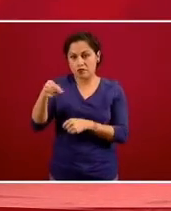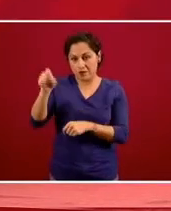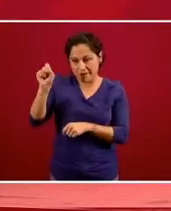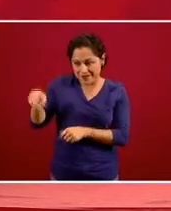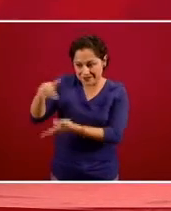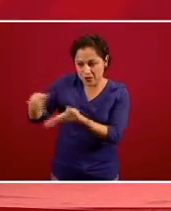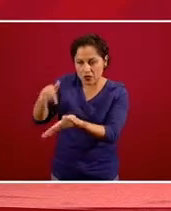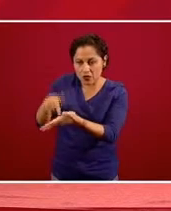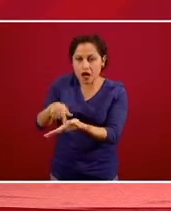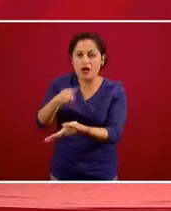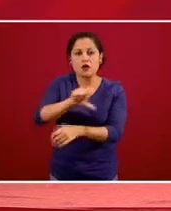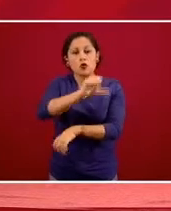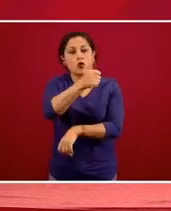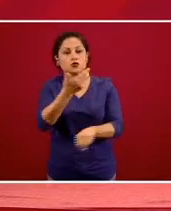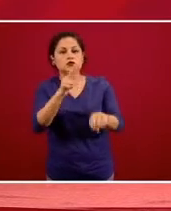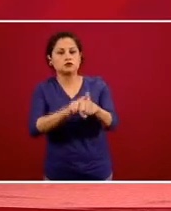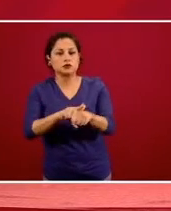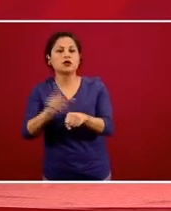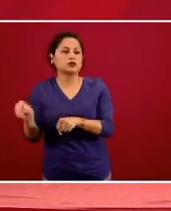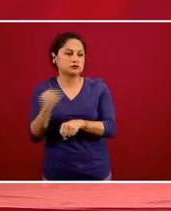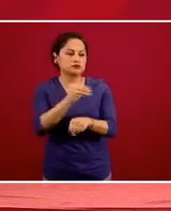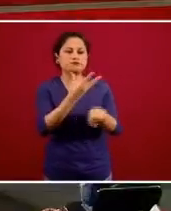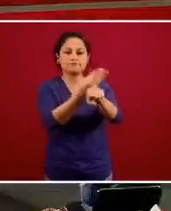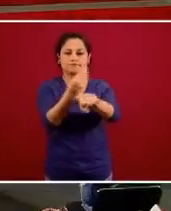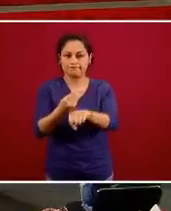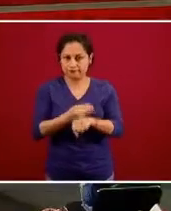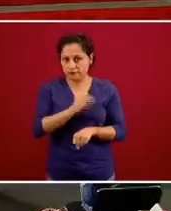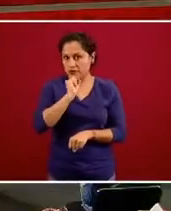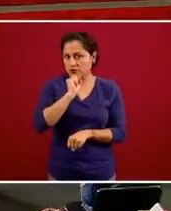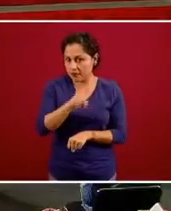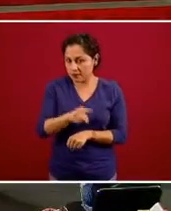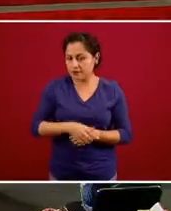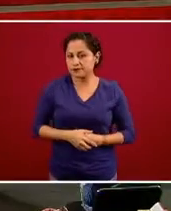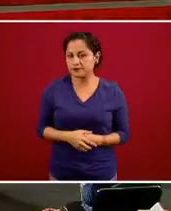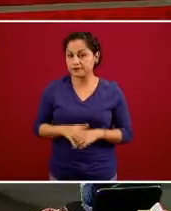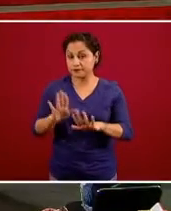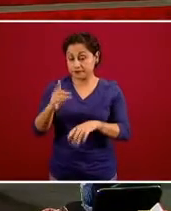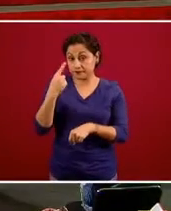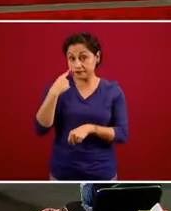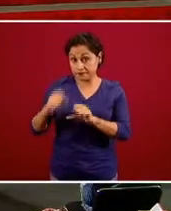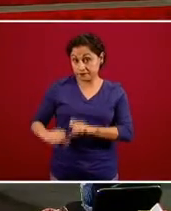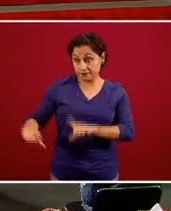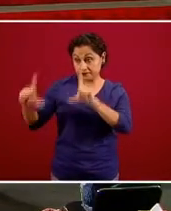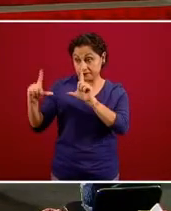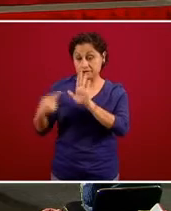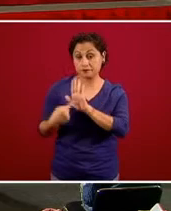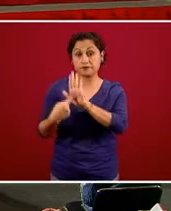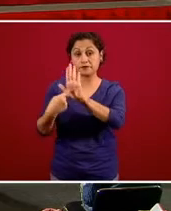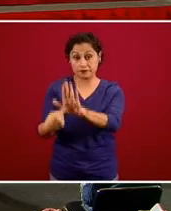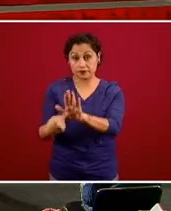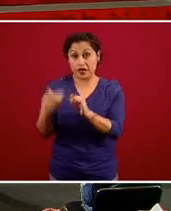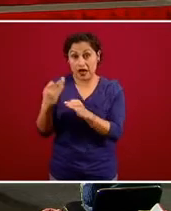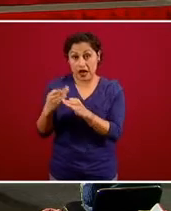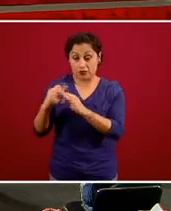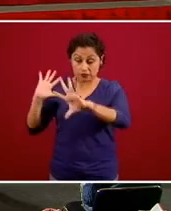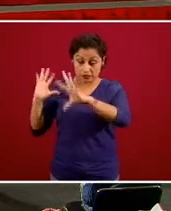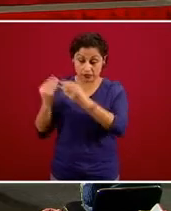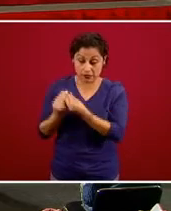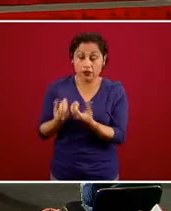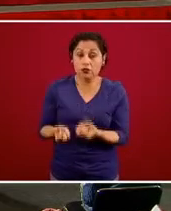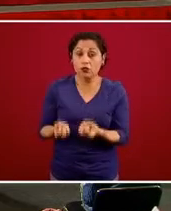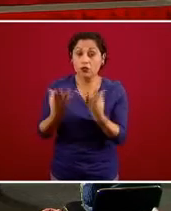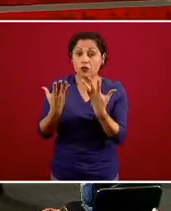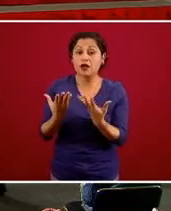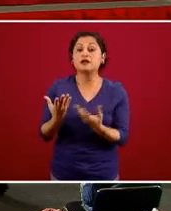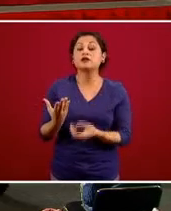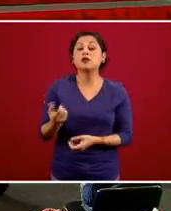and specifically when it comes to the intensive care units. Let me show the data we have so far.